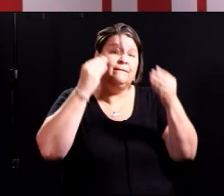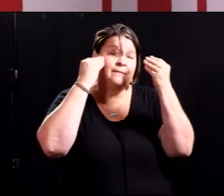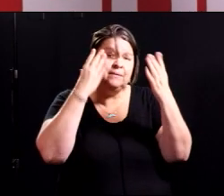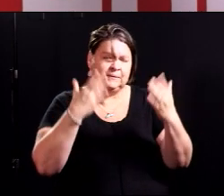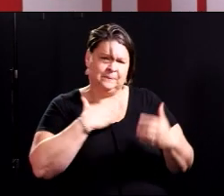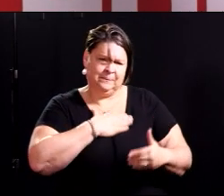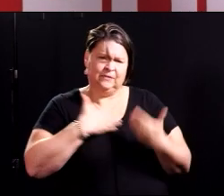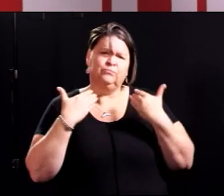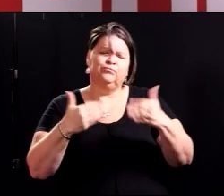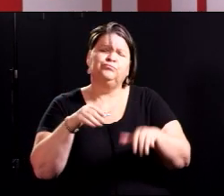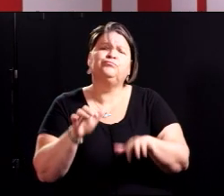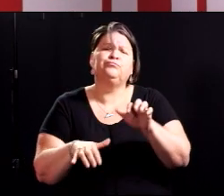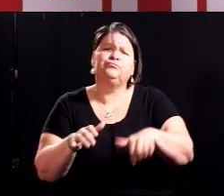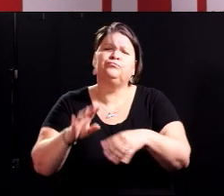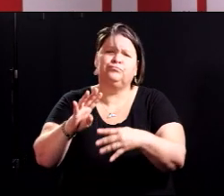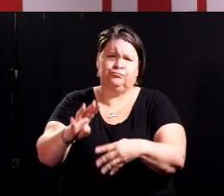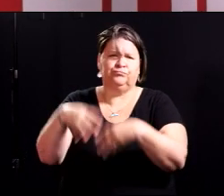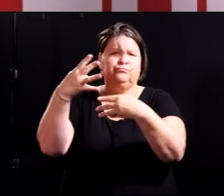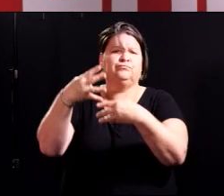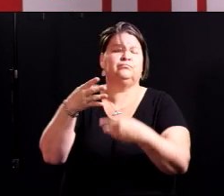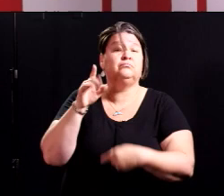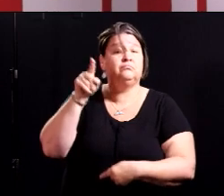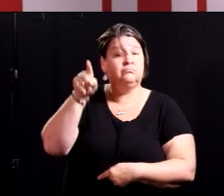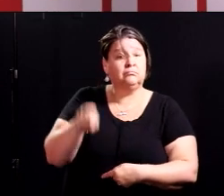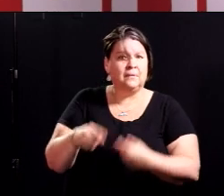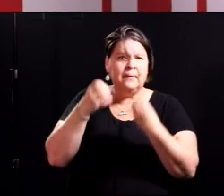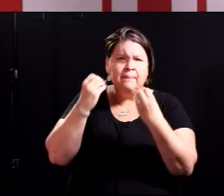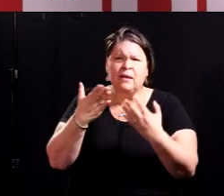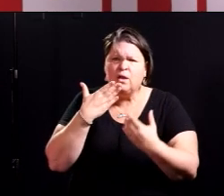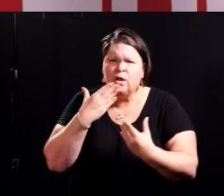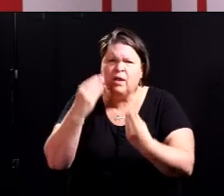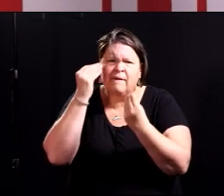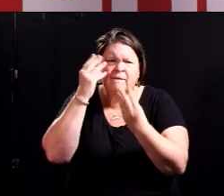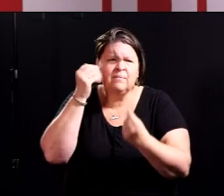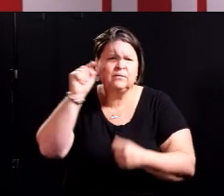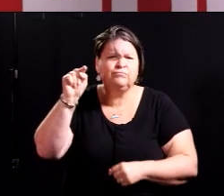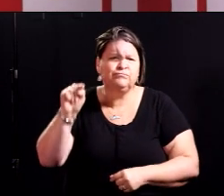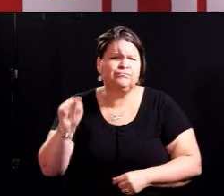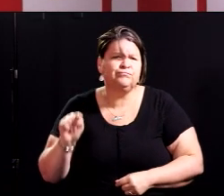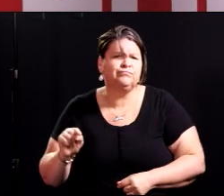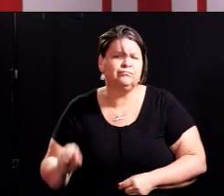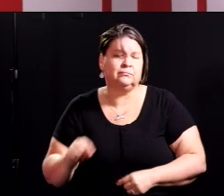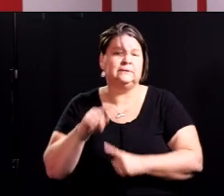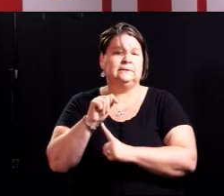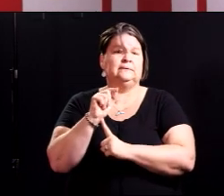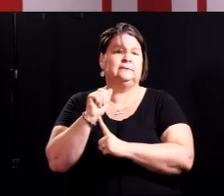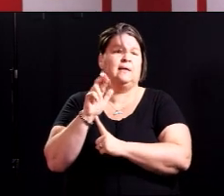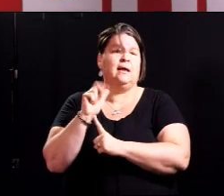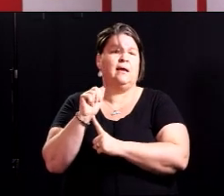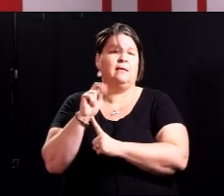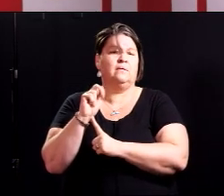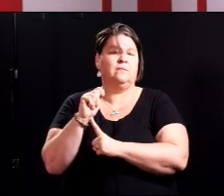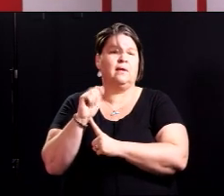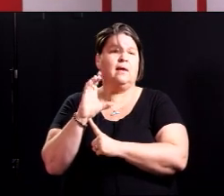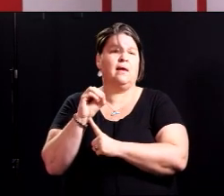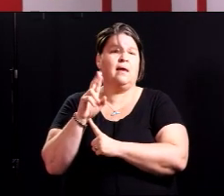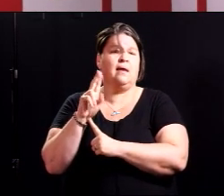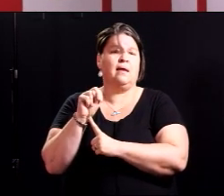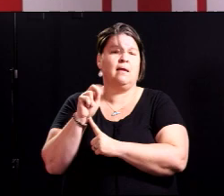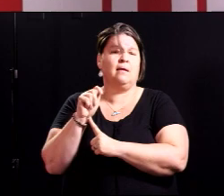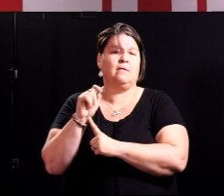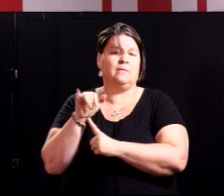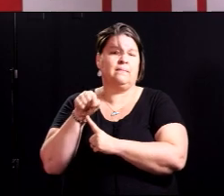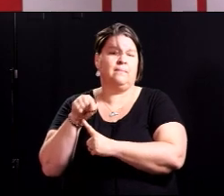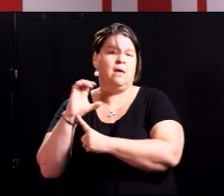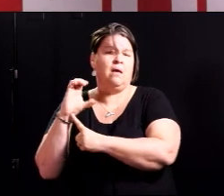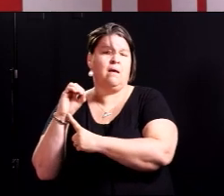really robust and interesting. Go to tarrantcounty.com and you can find it. It's a snapshot of where we